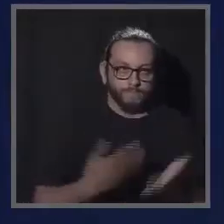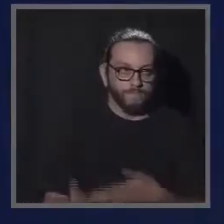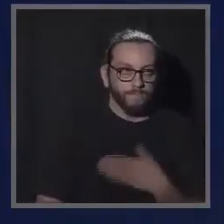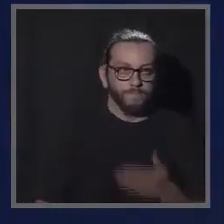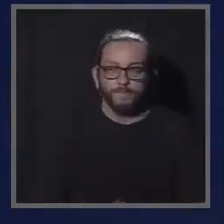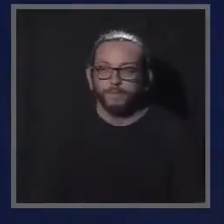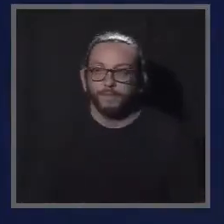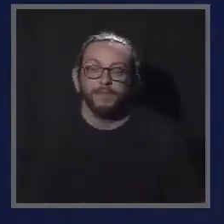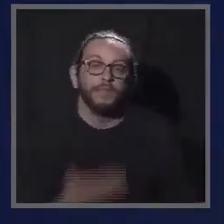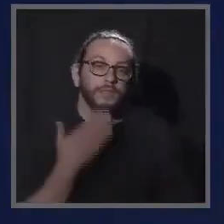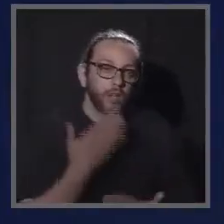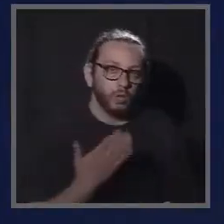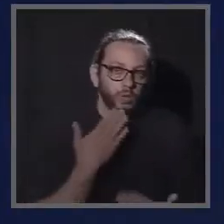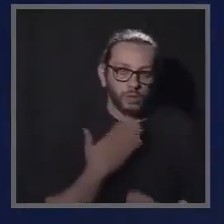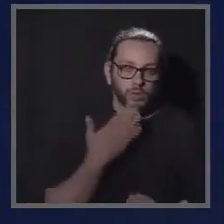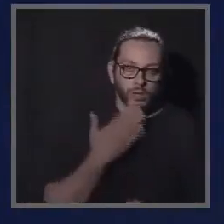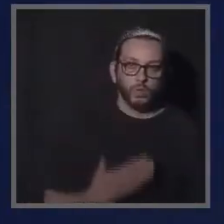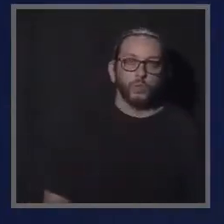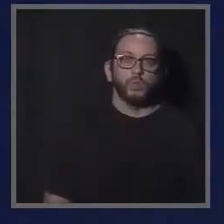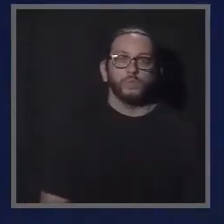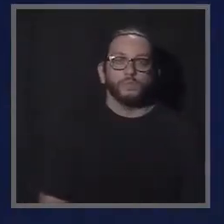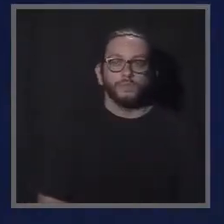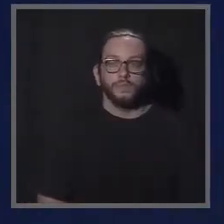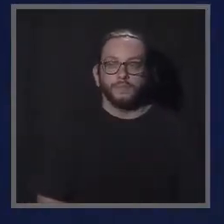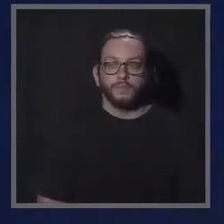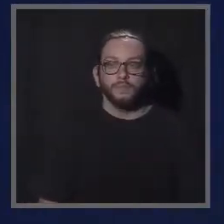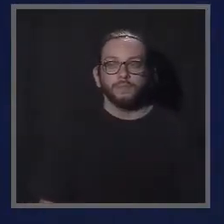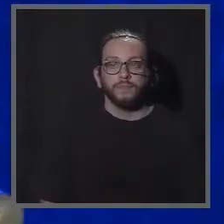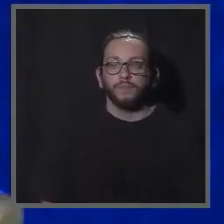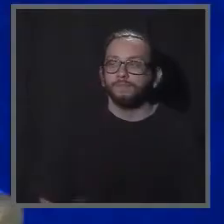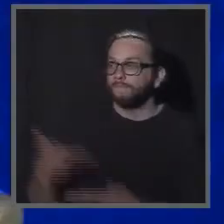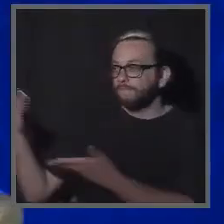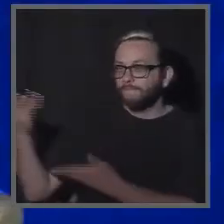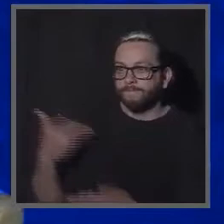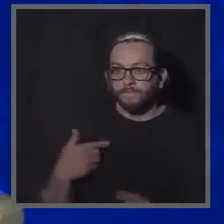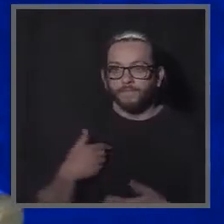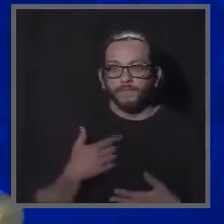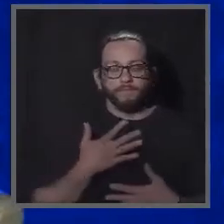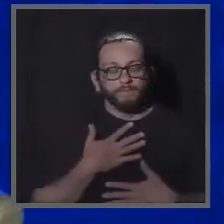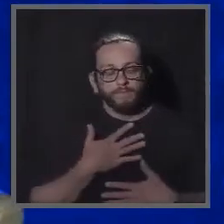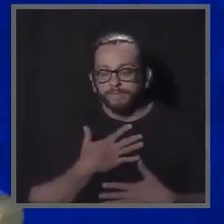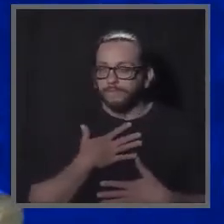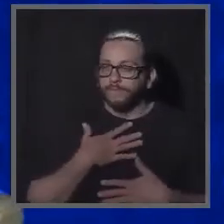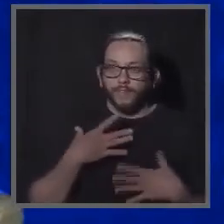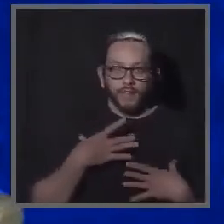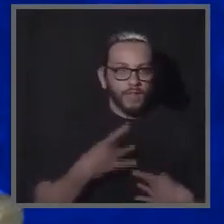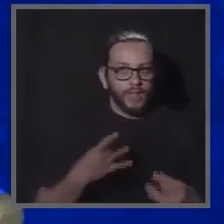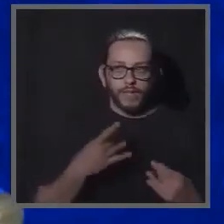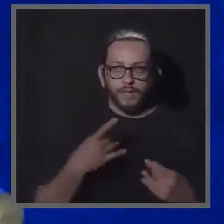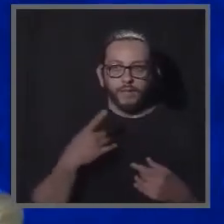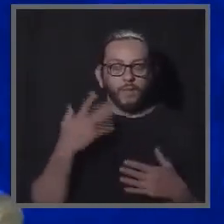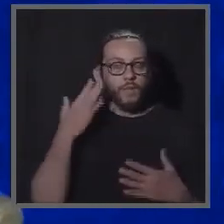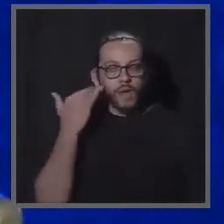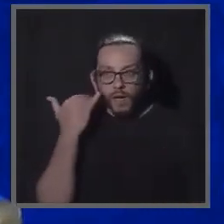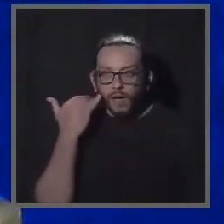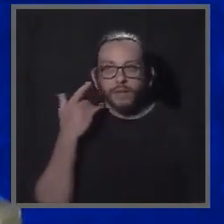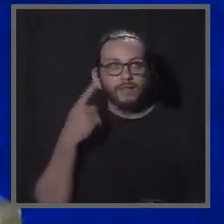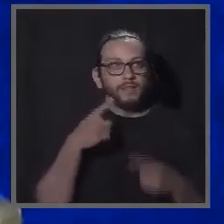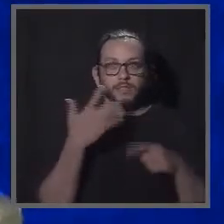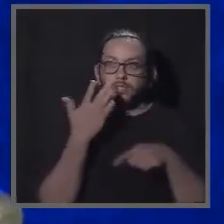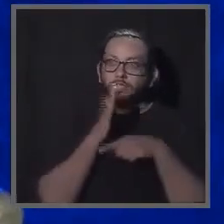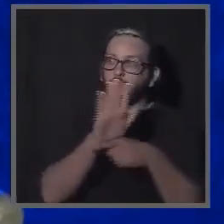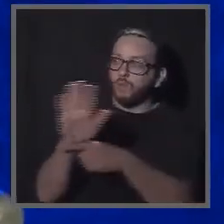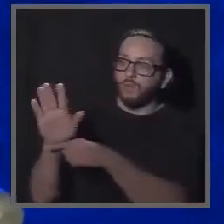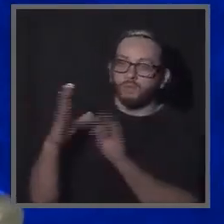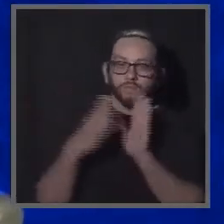I really liked the presentation from Jonathan too, because he's showing us two models, one coming